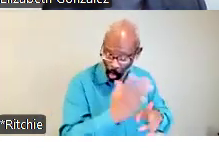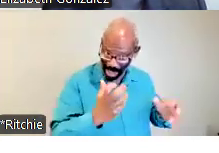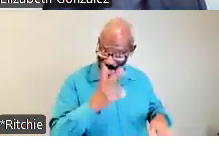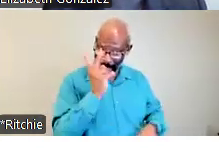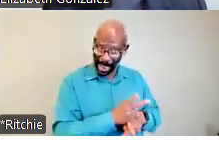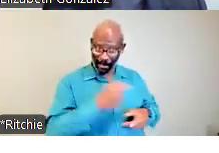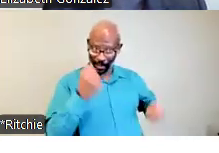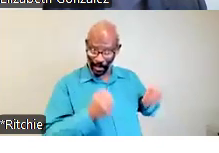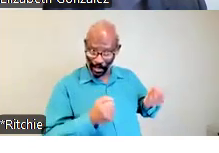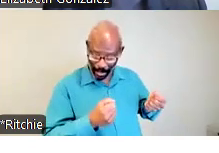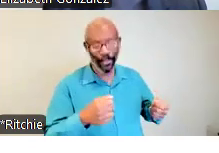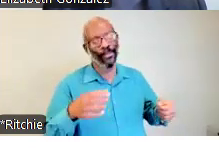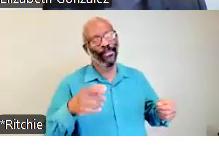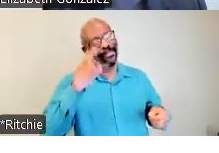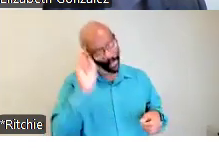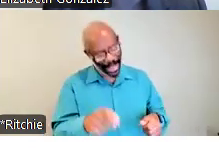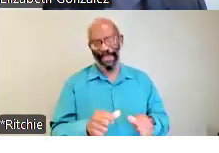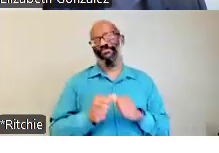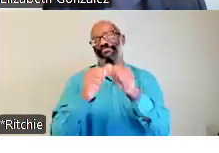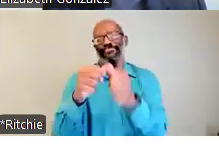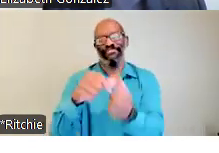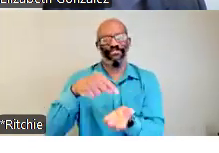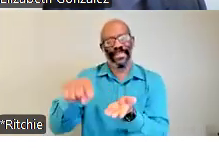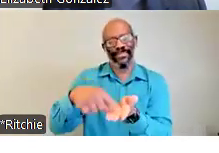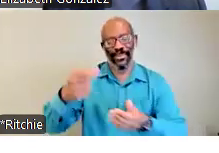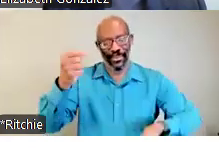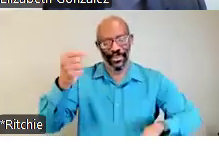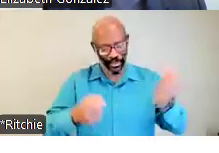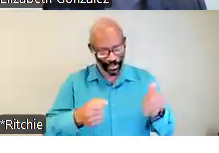continue making car payments while you are in bankruptcy.